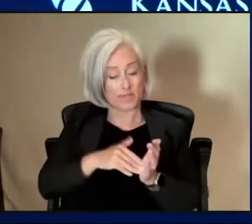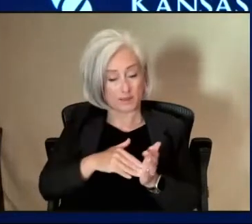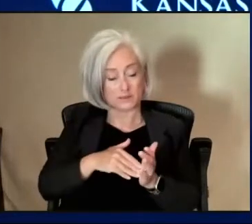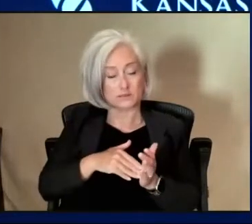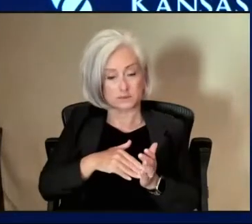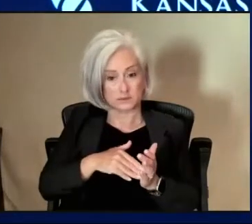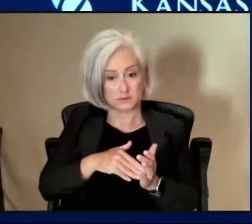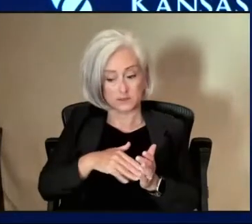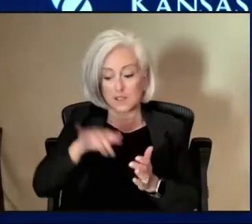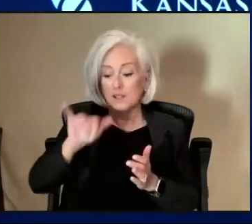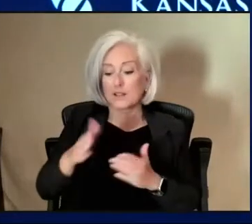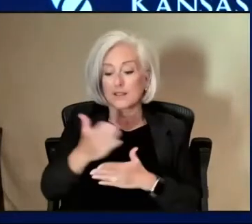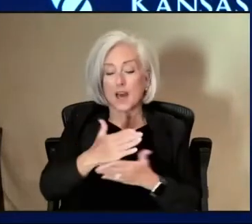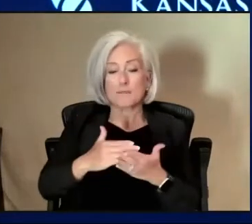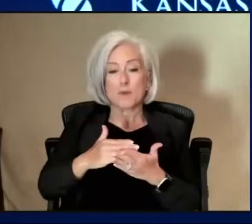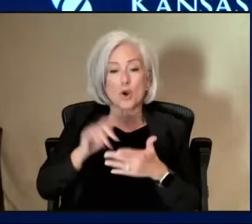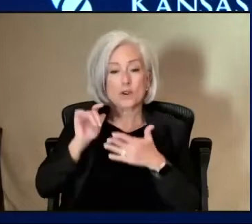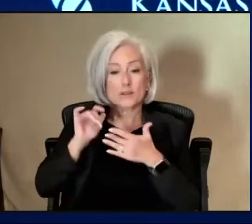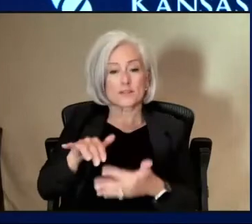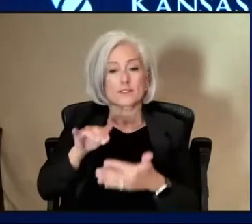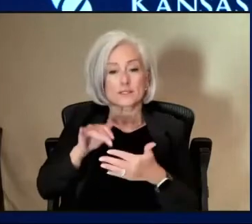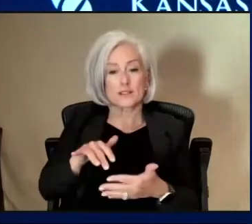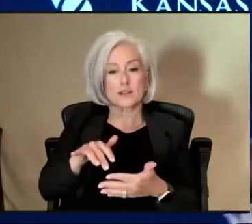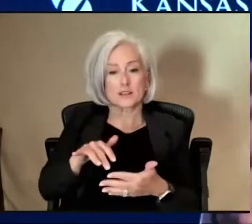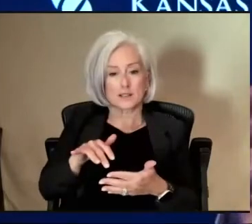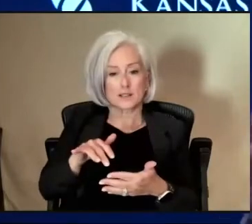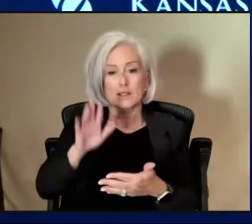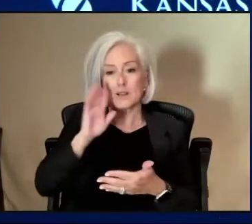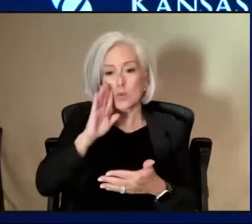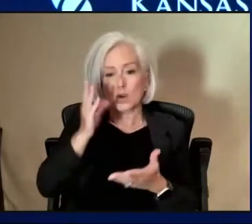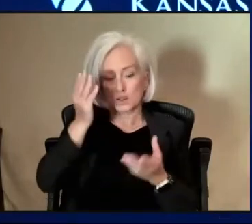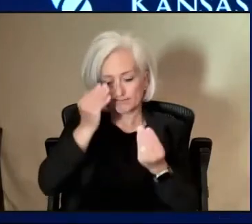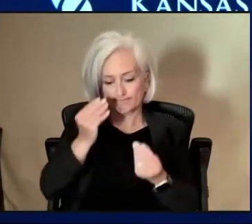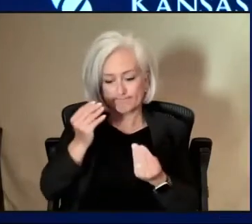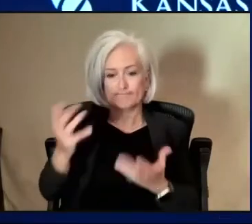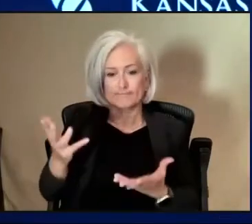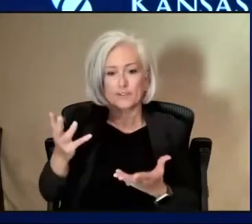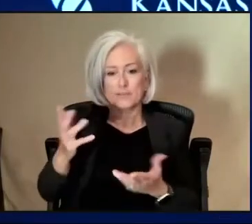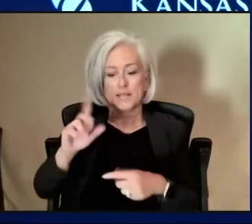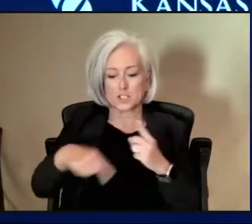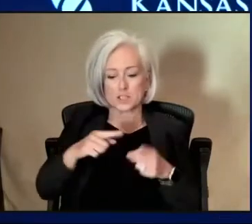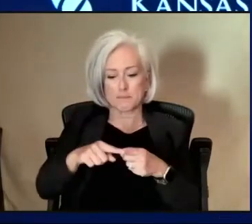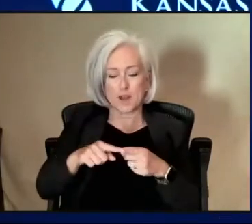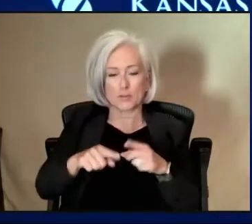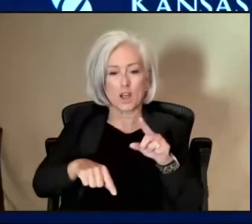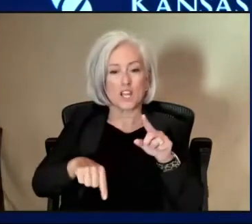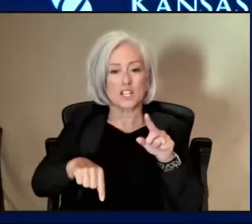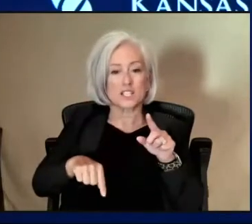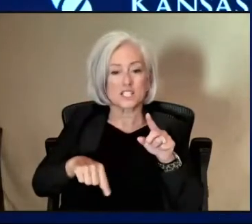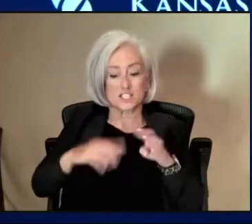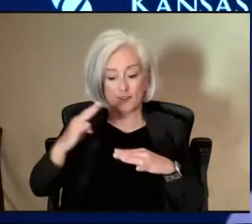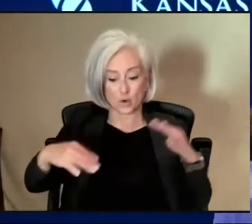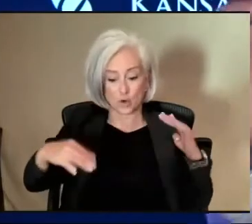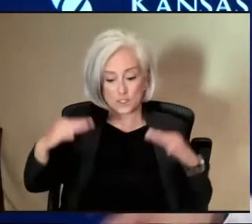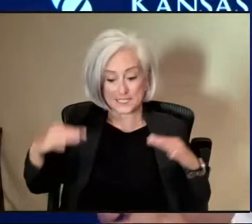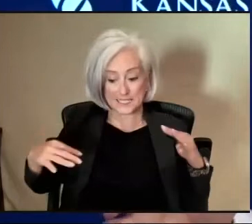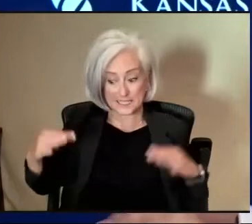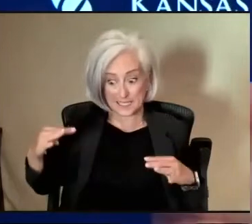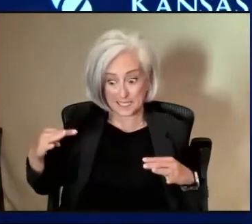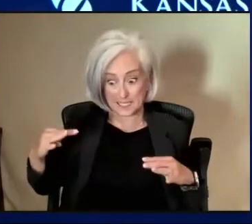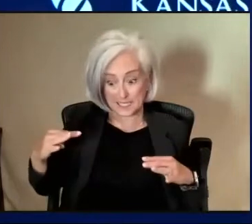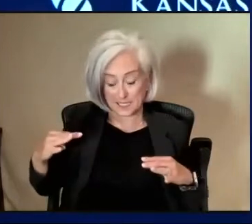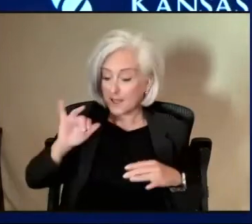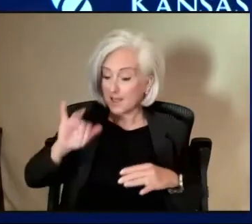study really is going to give us that information about the diversity. How does this work in patients that are thin versus patients